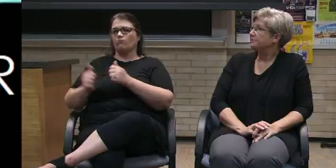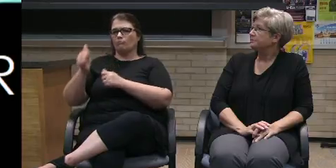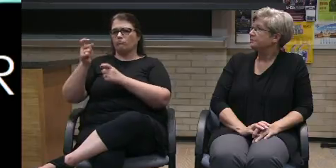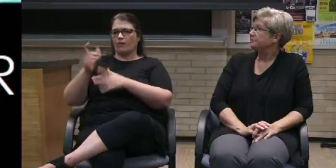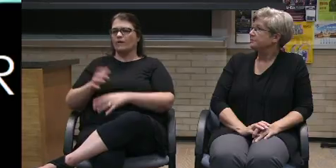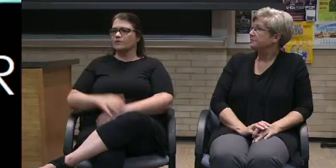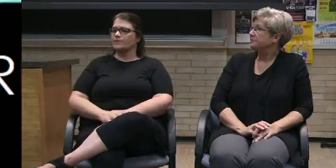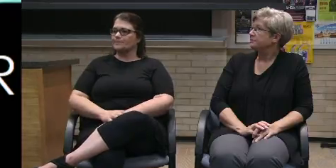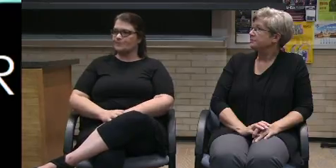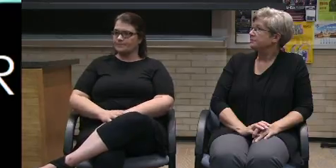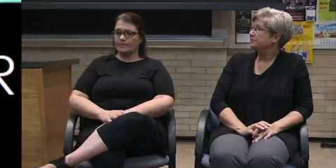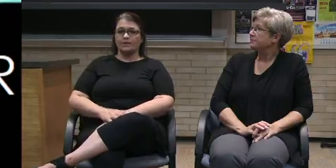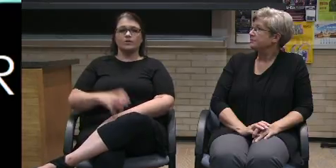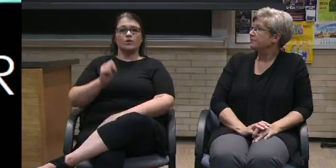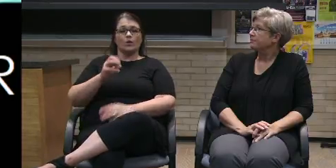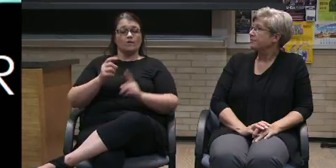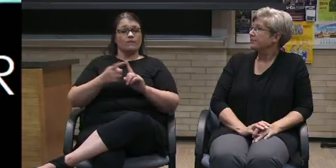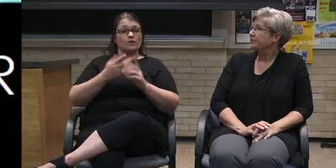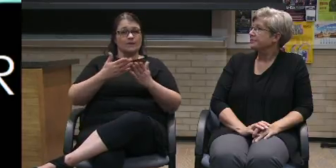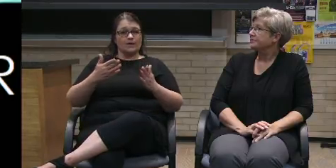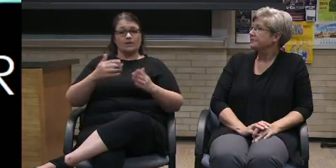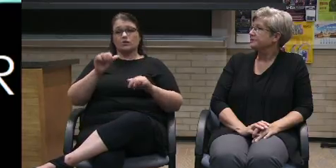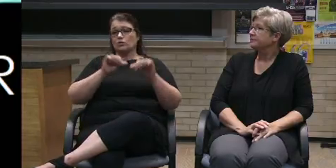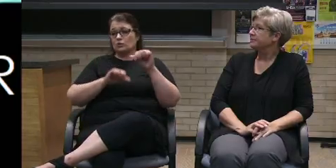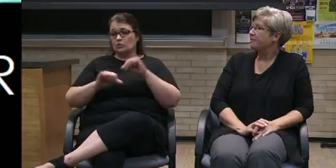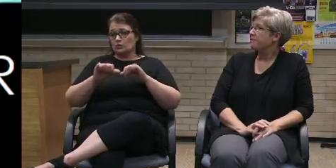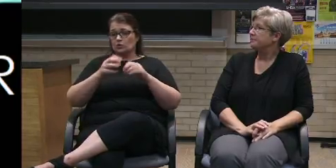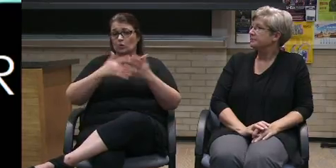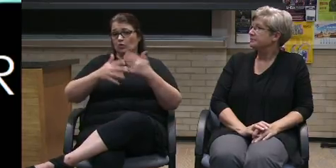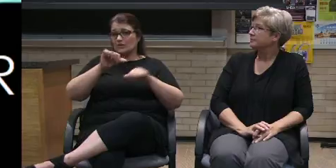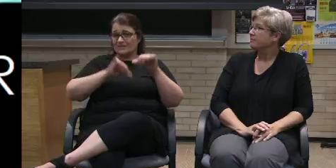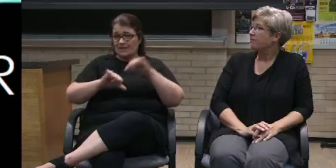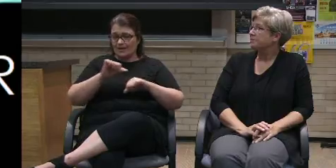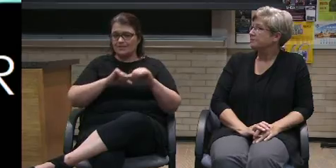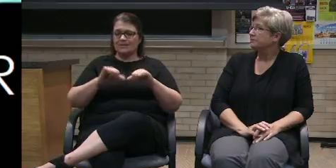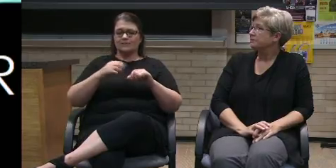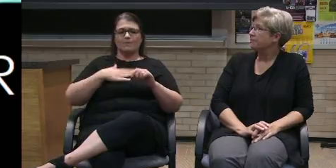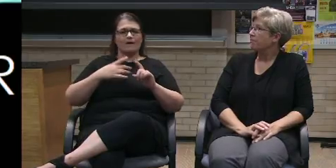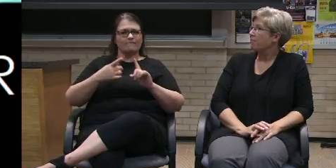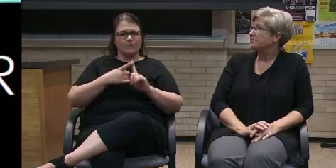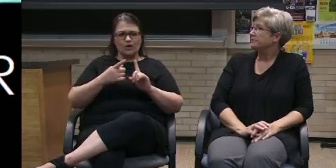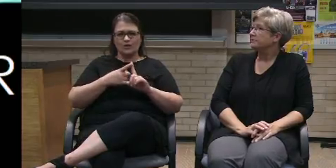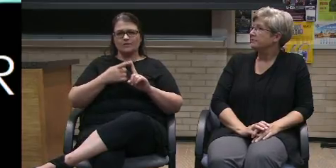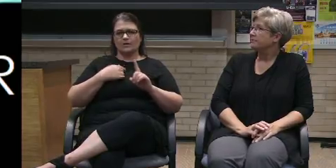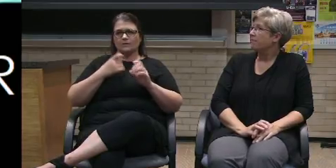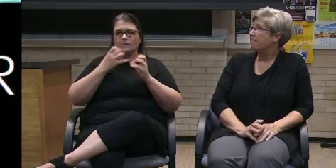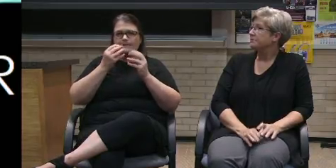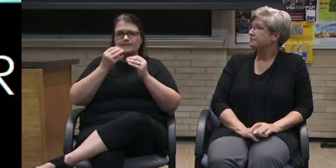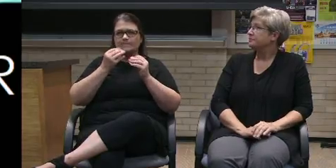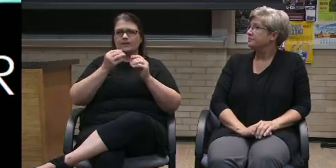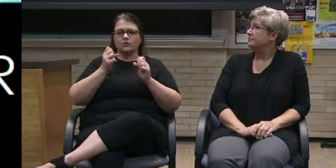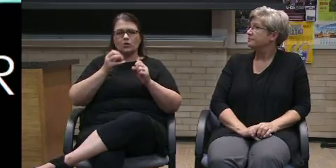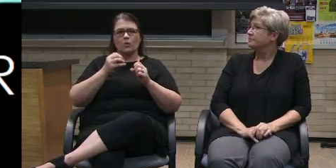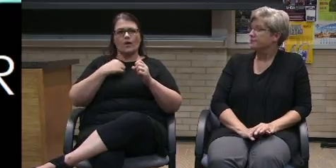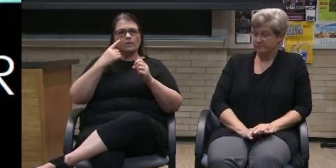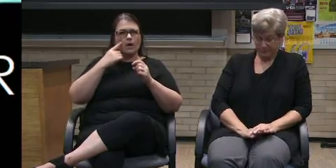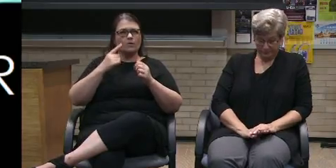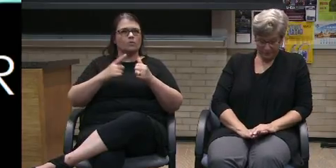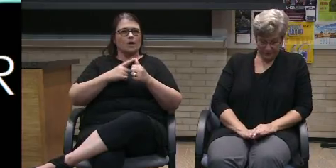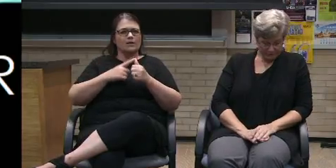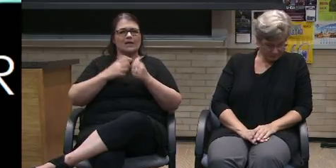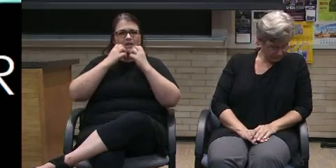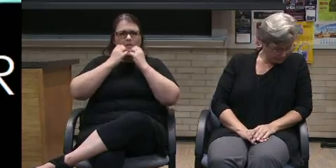As a good social scientist, the first thing I needed to do was do a bit of an operational definition for these constructs. So I thought about compassion, and I